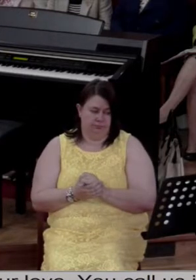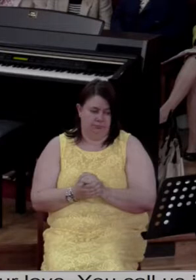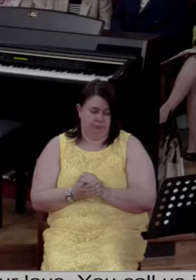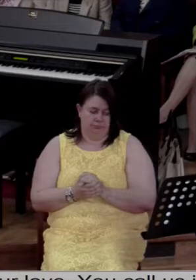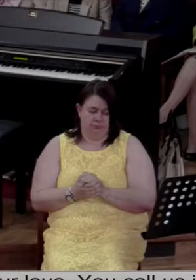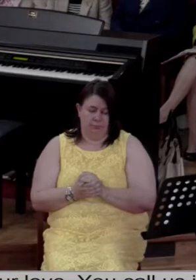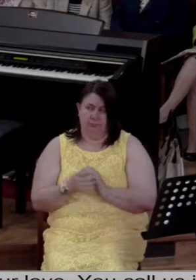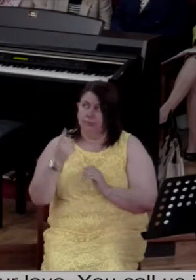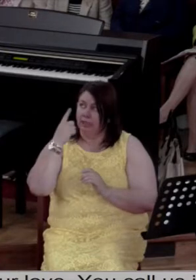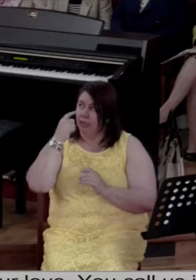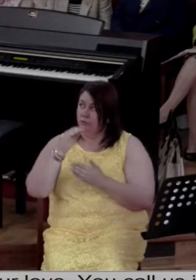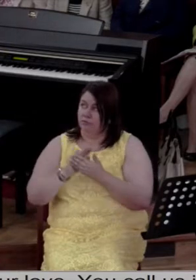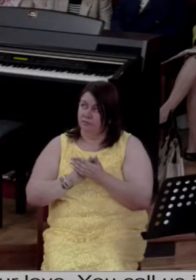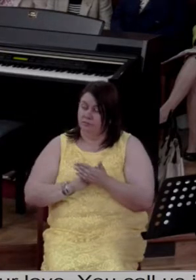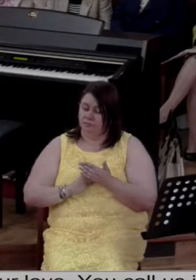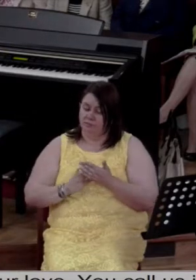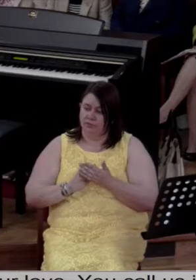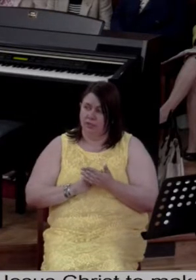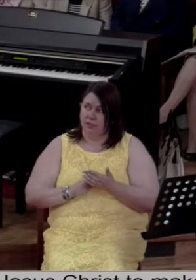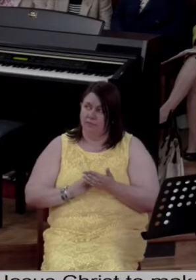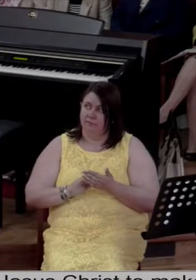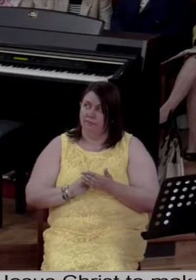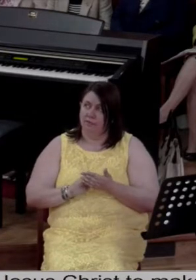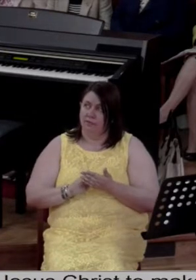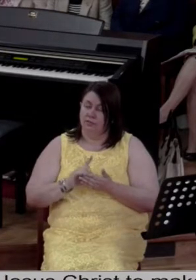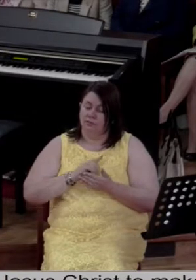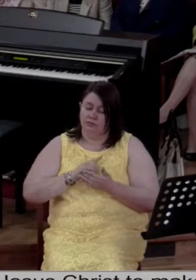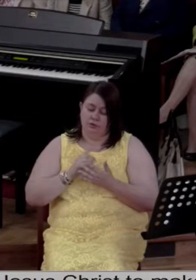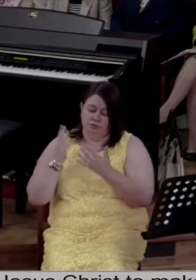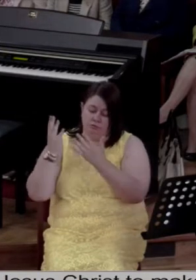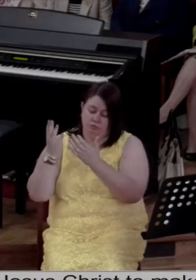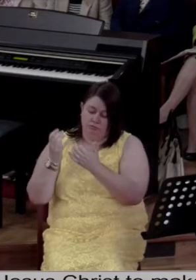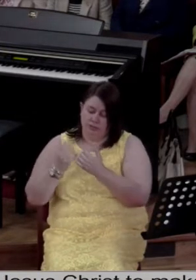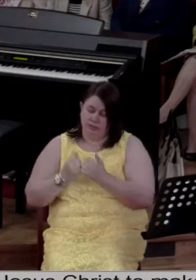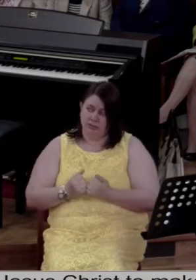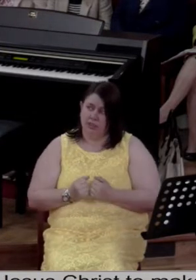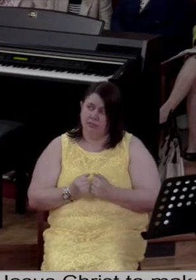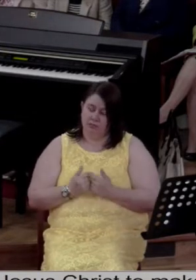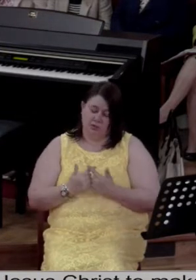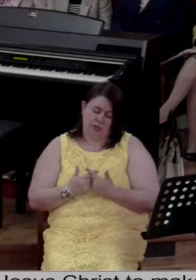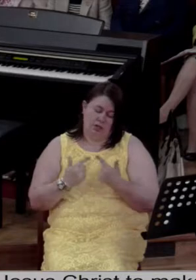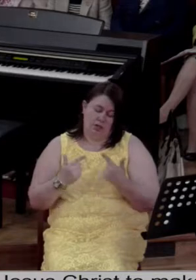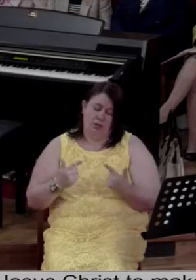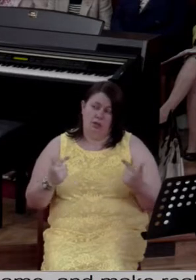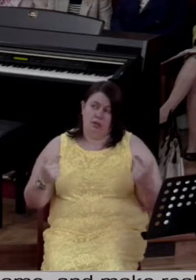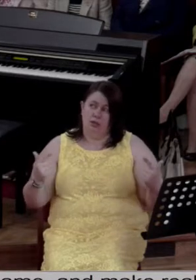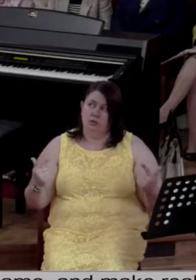And forgive us that having received so much from your gracious hand,